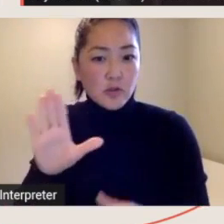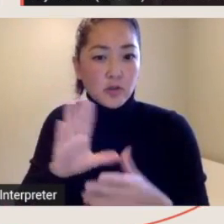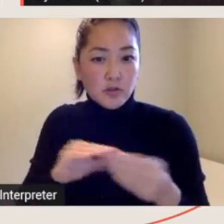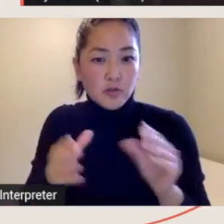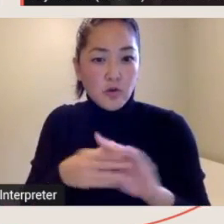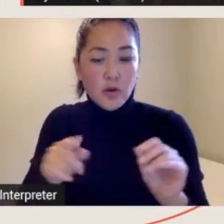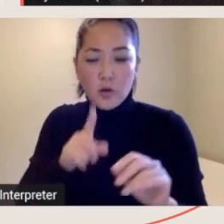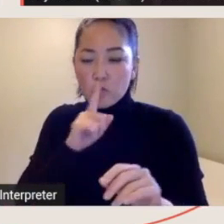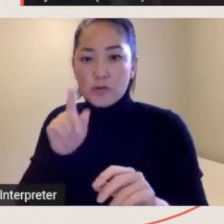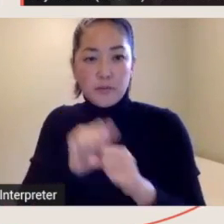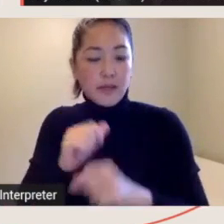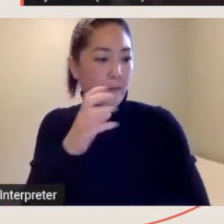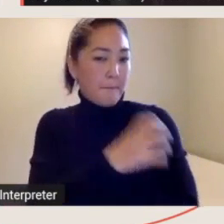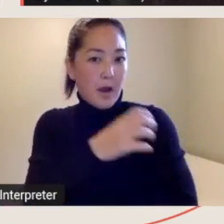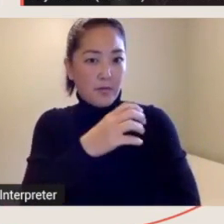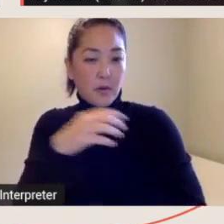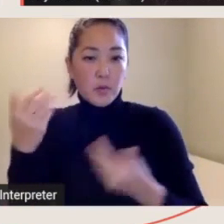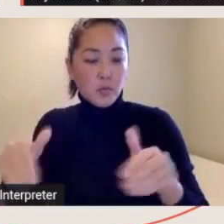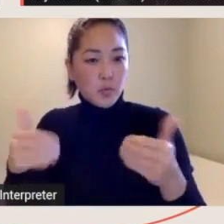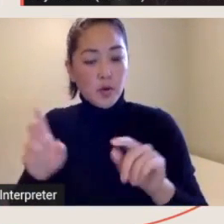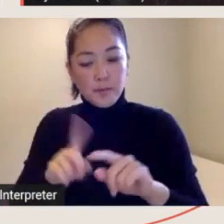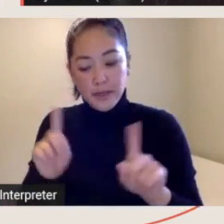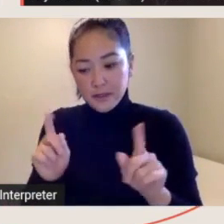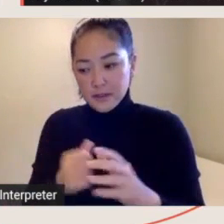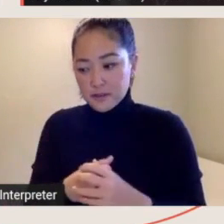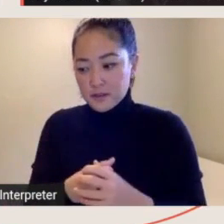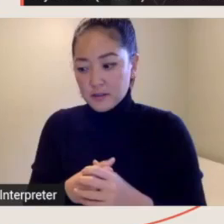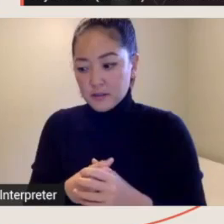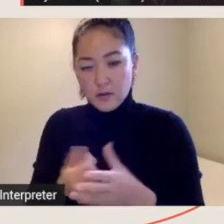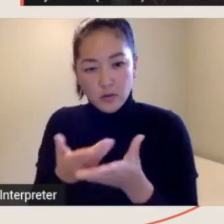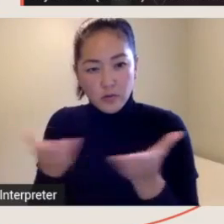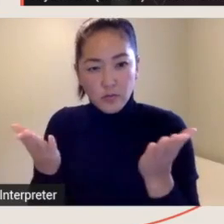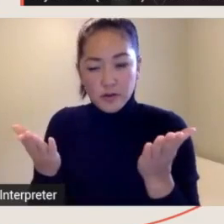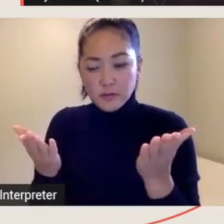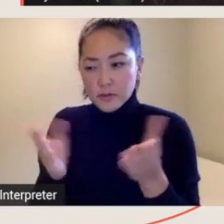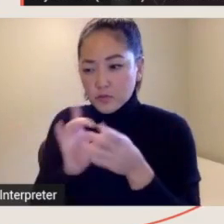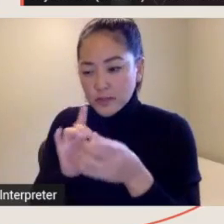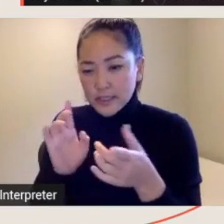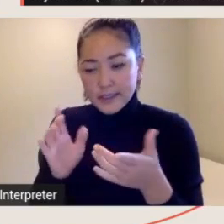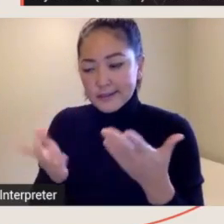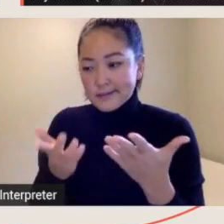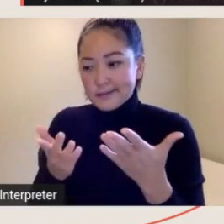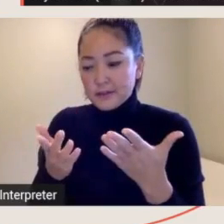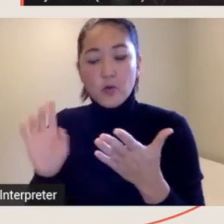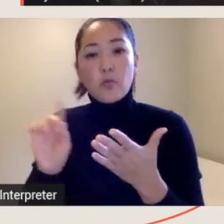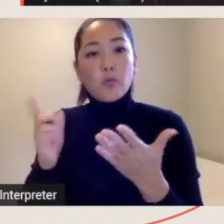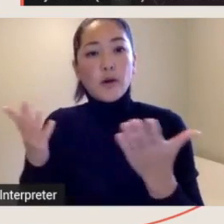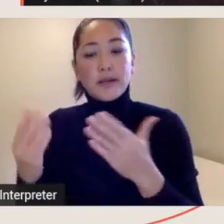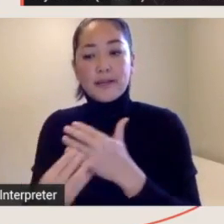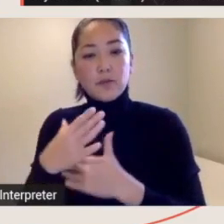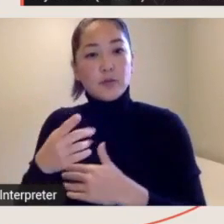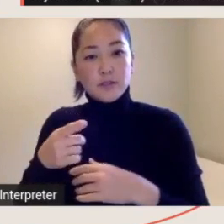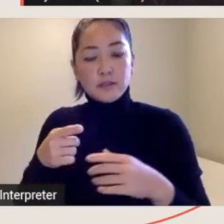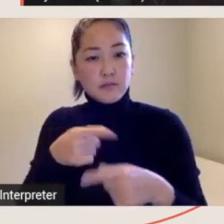for you to capture. But maybe a little bit about what was it about your influences or work that you watched